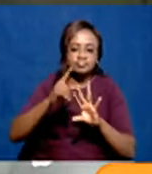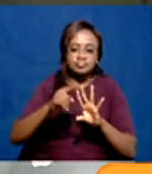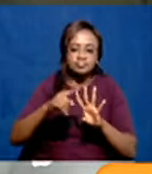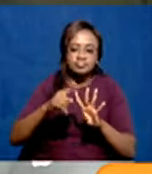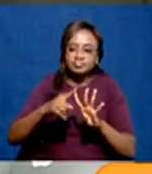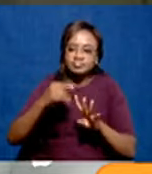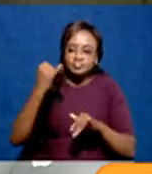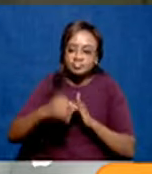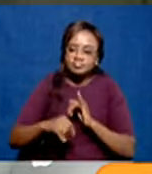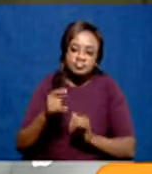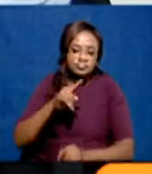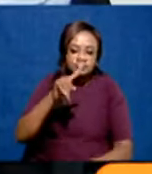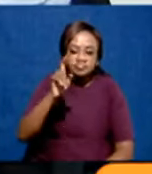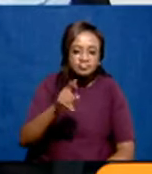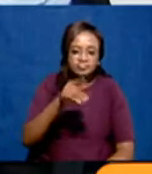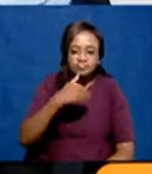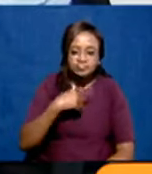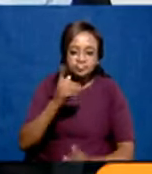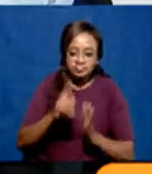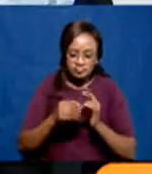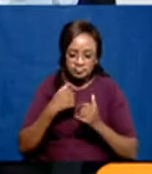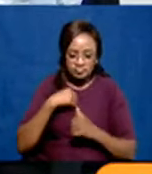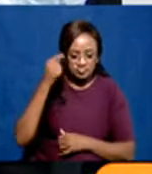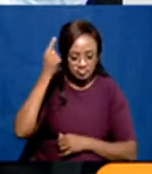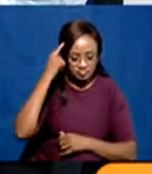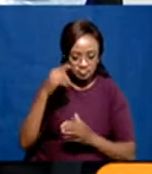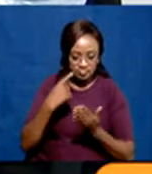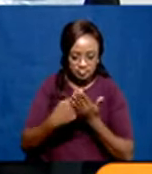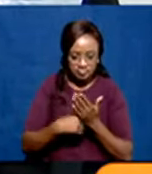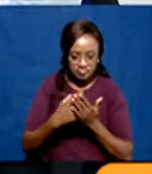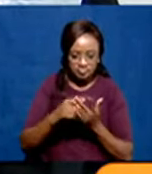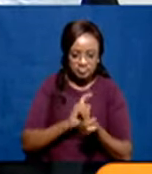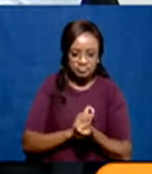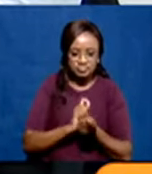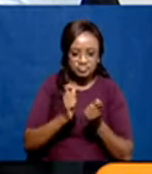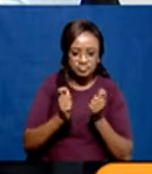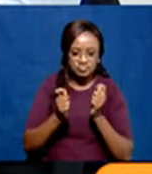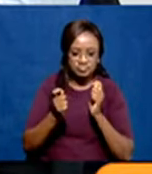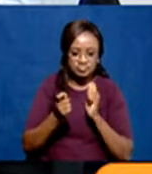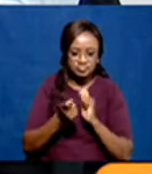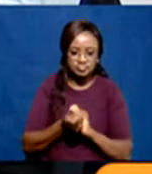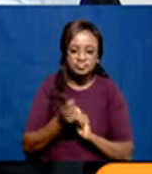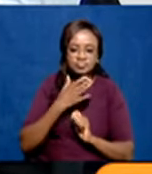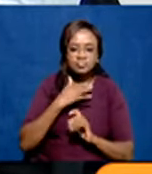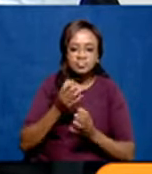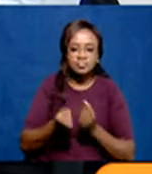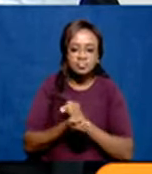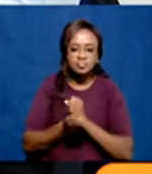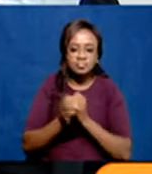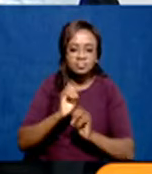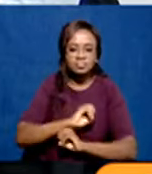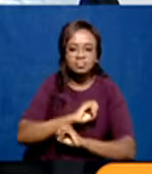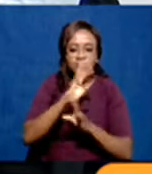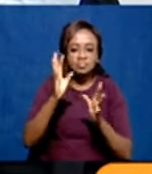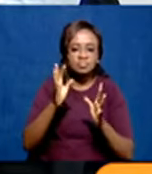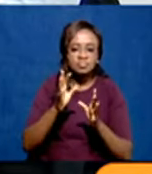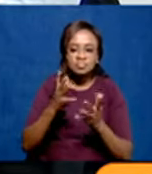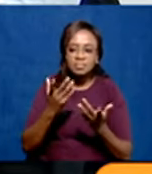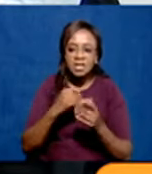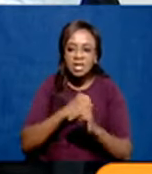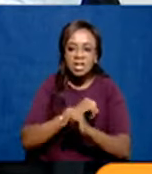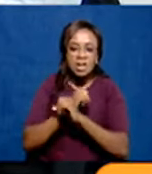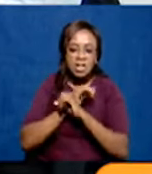Trevor. I think I will start at the transition. Okay. I will want clarity from Dr. Olweny. What is the status of Linda